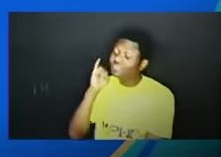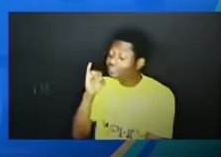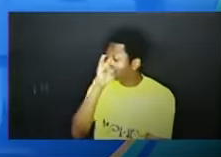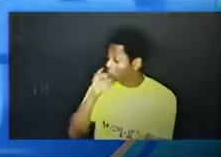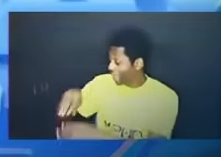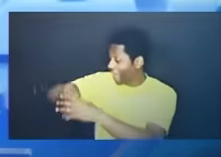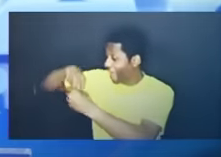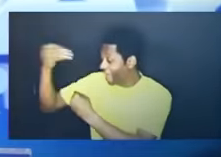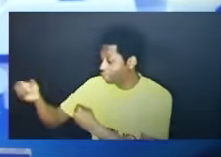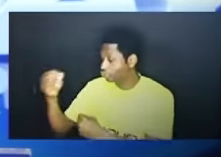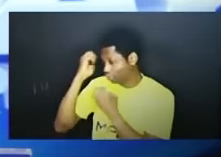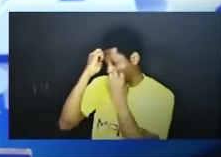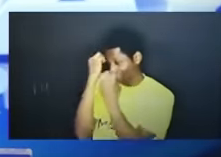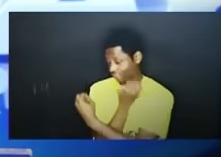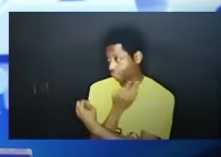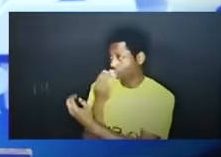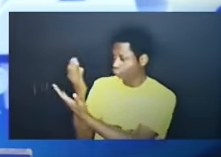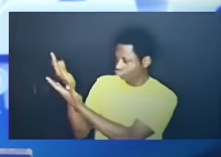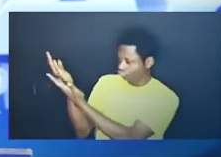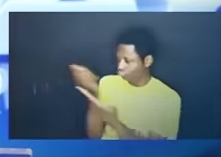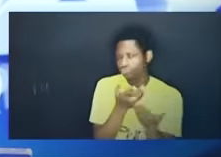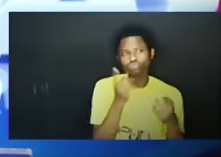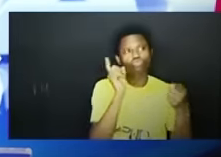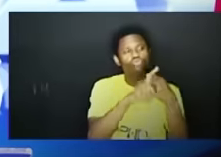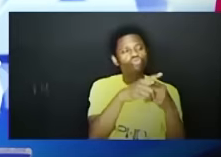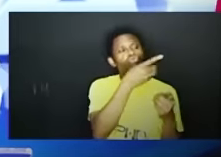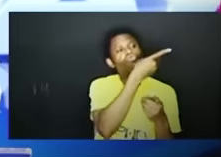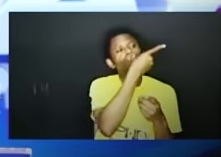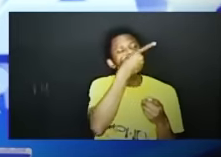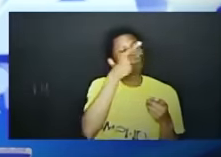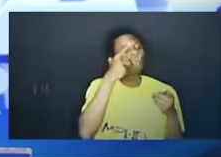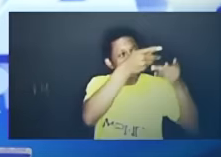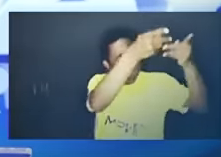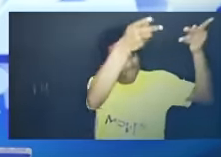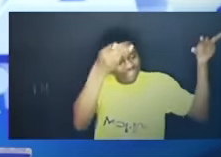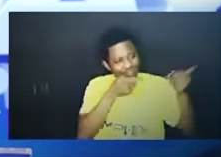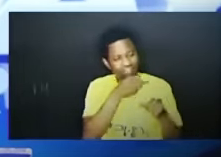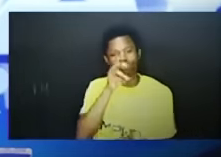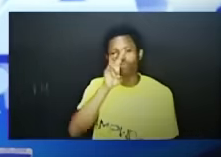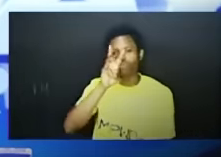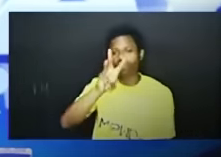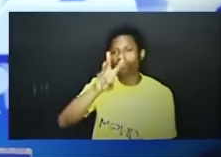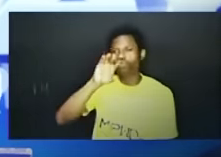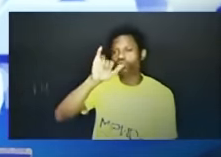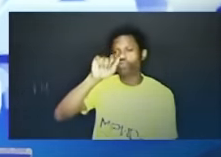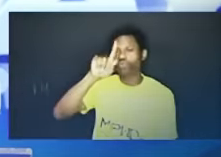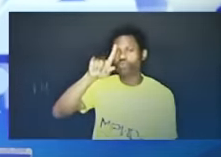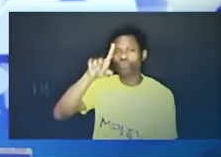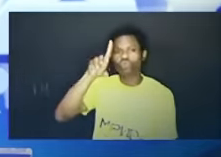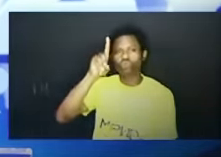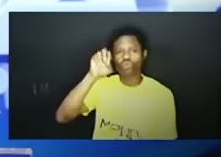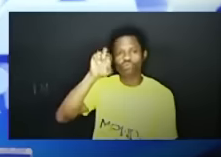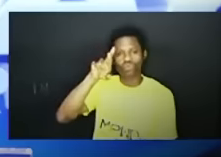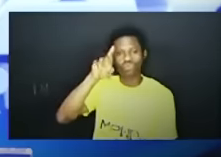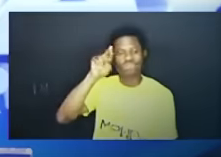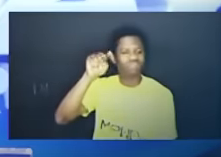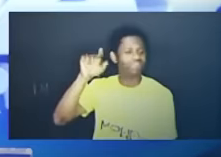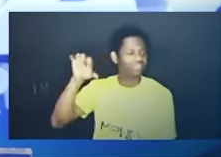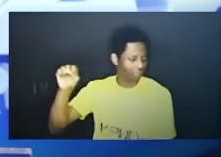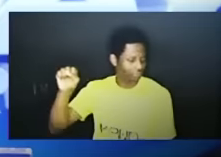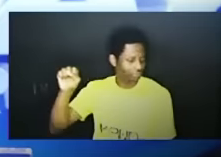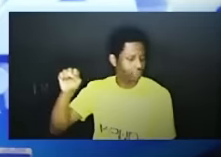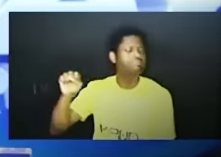worship him in the wilderness. That is why we decided to look at worship from that